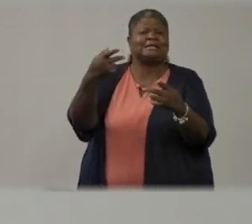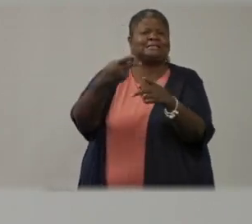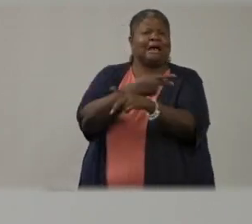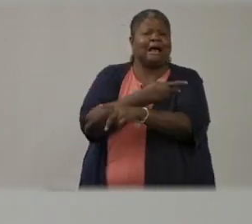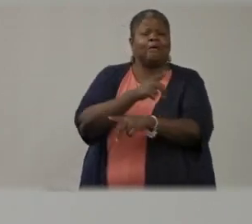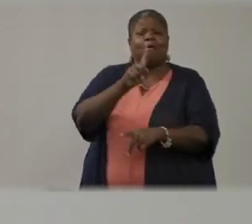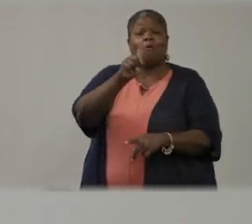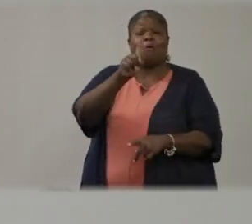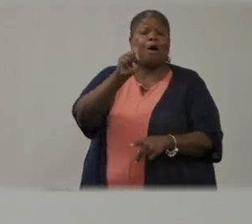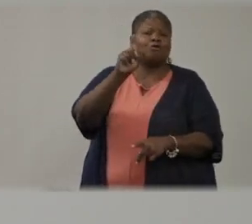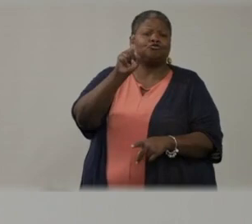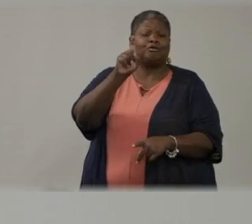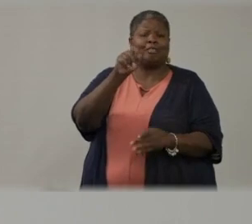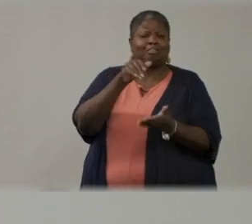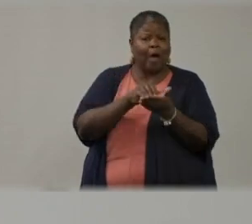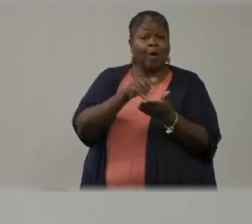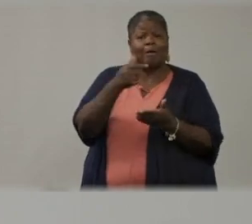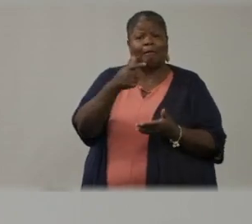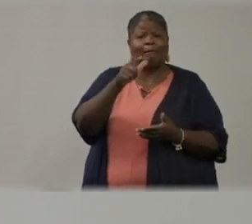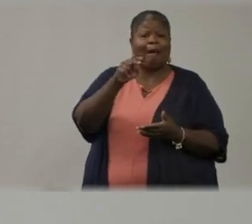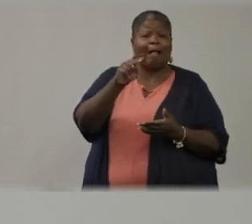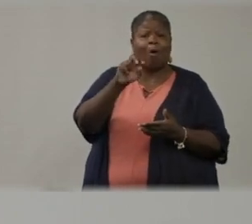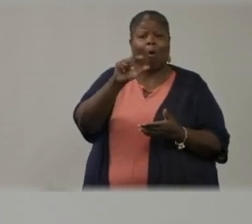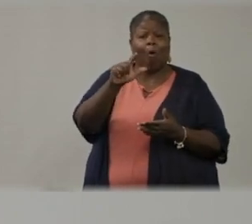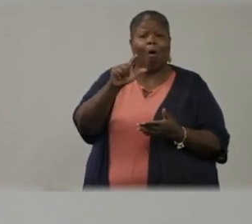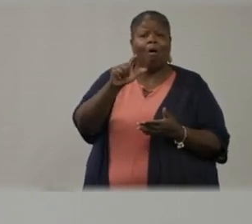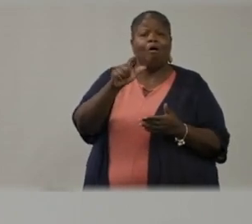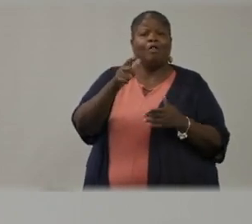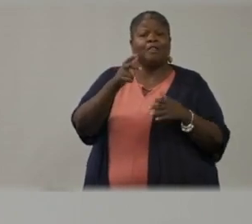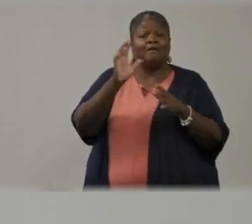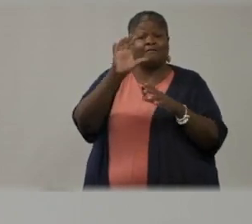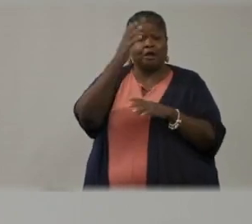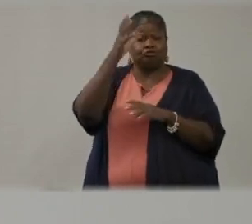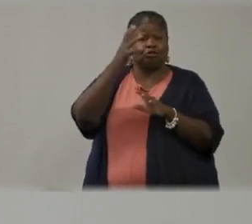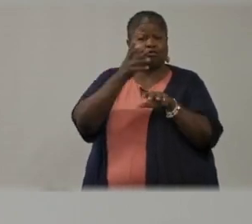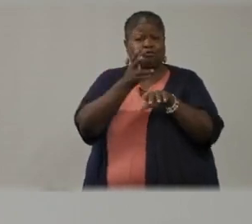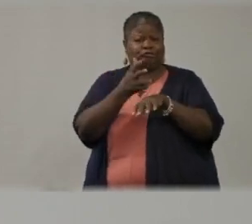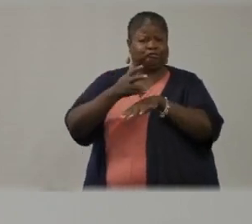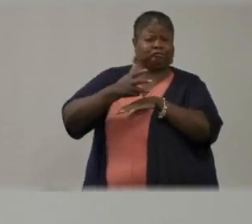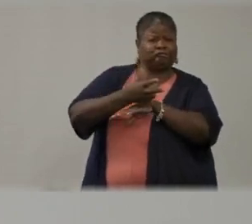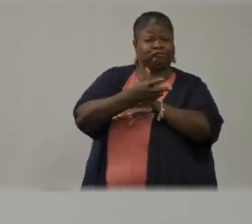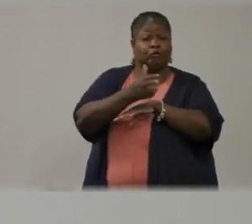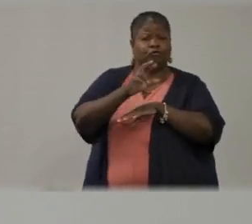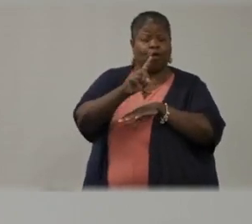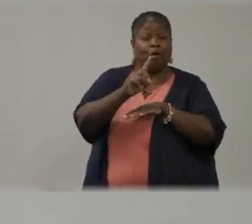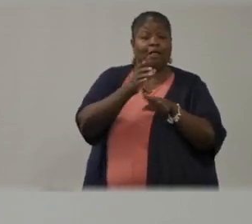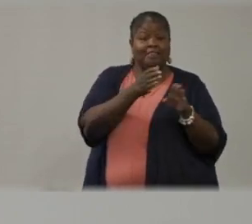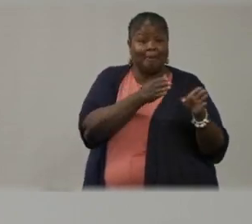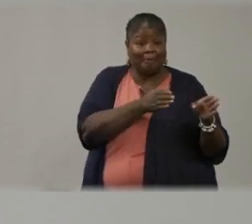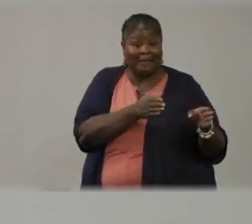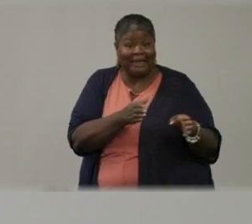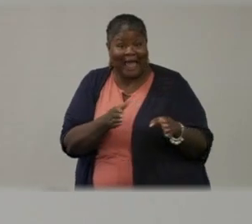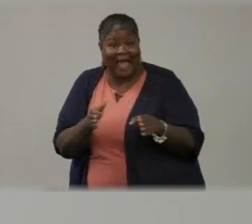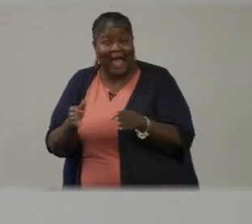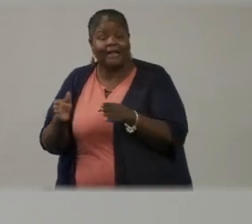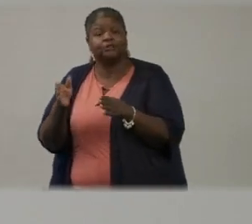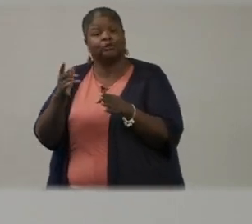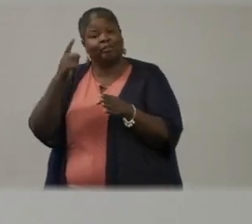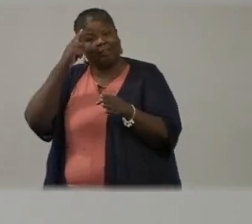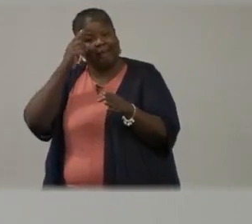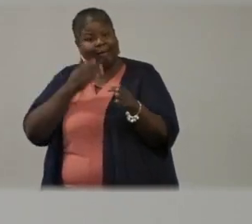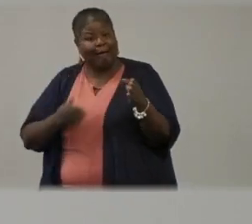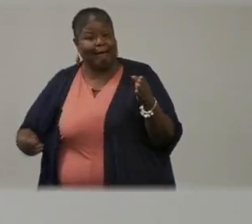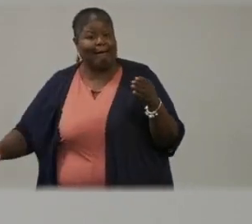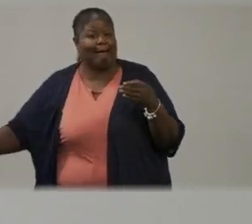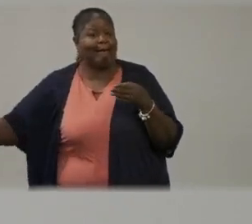100,000 gallons of oil, and our fire trucks were sliding down the road. But the planning is you think 10 steps ahead. And so